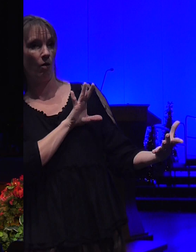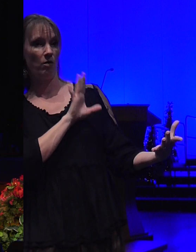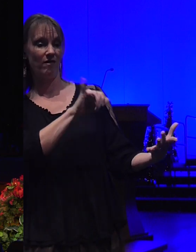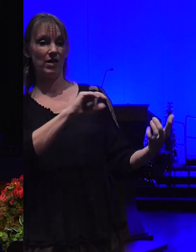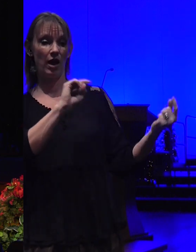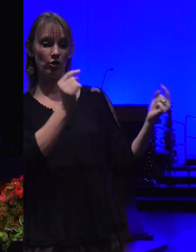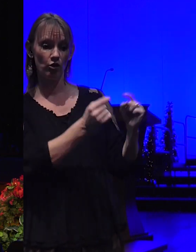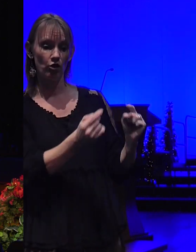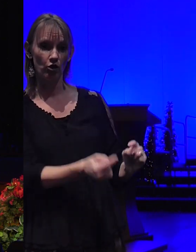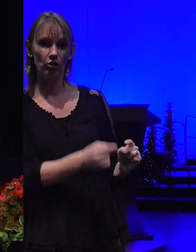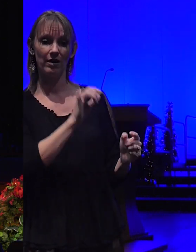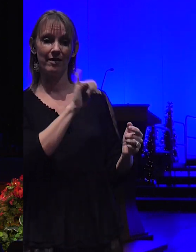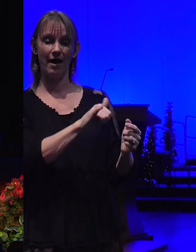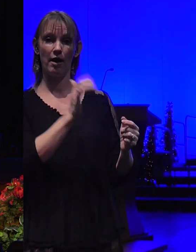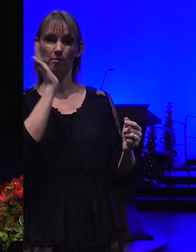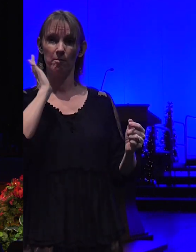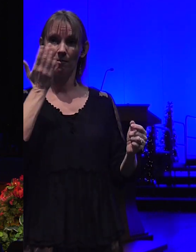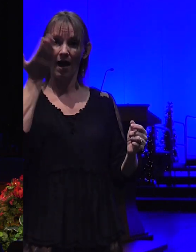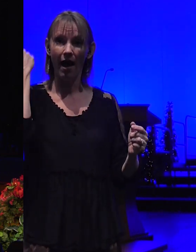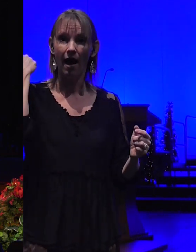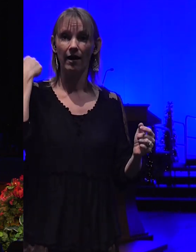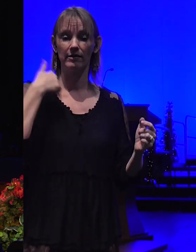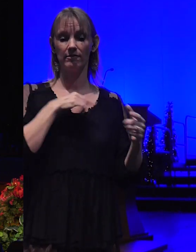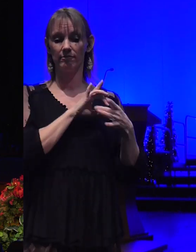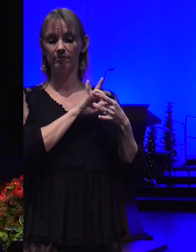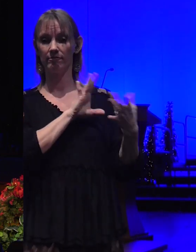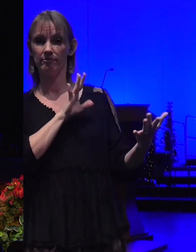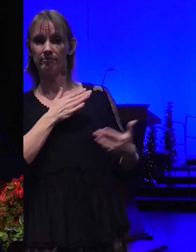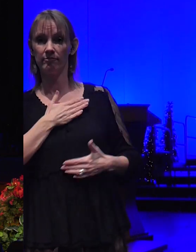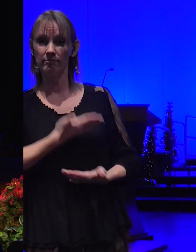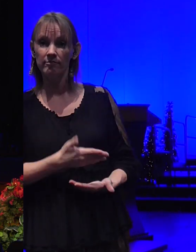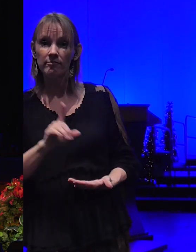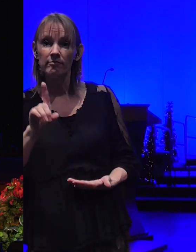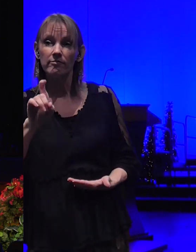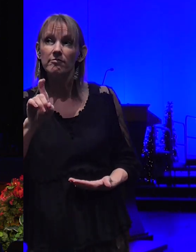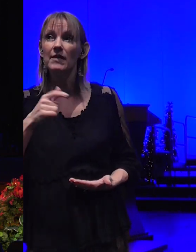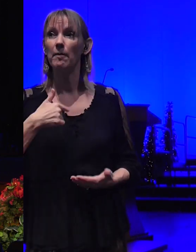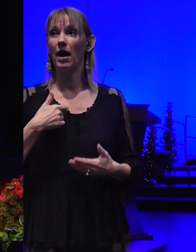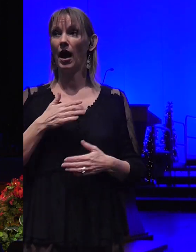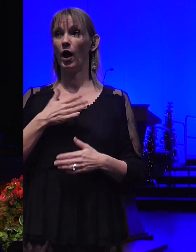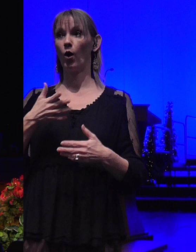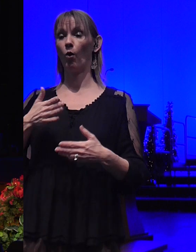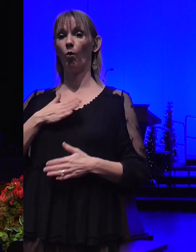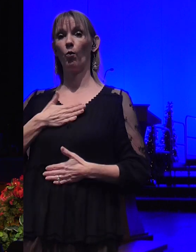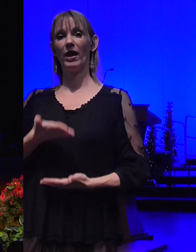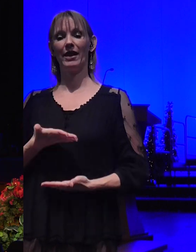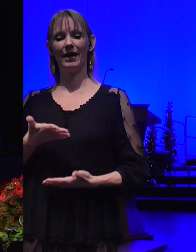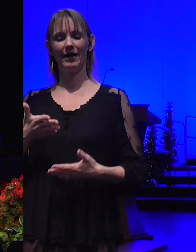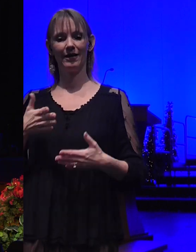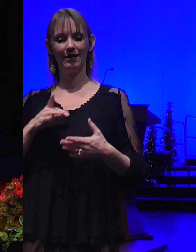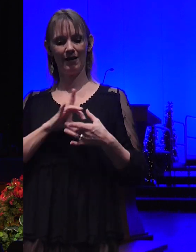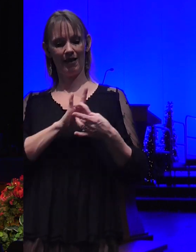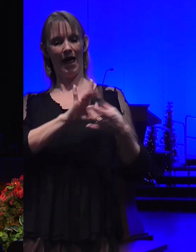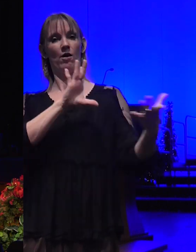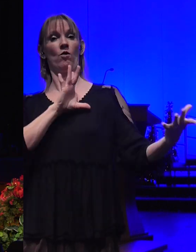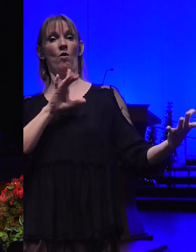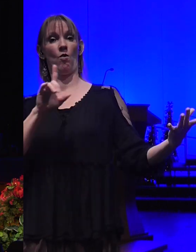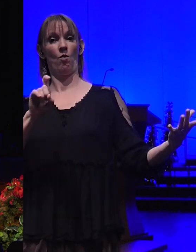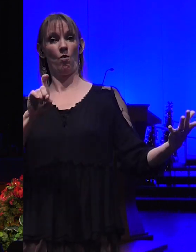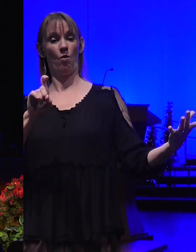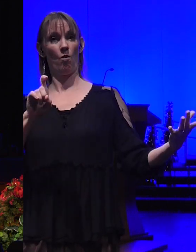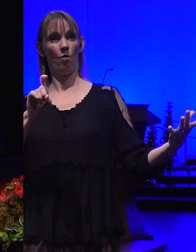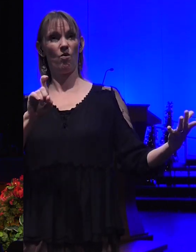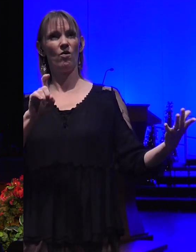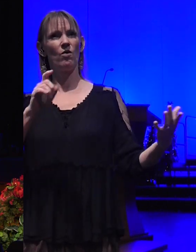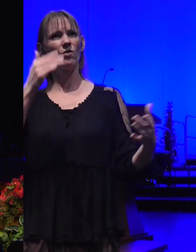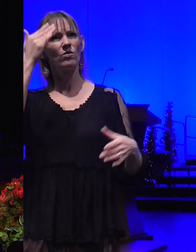hurt and to the past? And am I willing to embrace this opportunity to let it go?